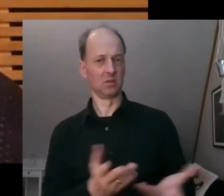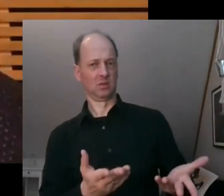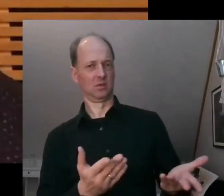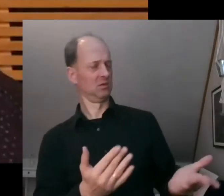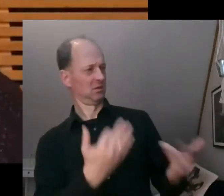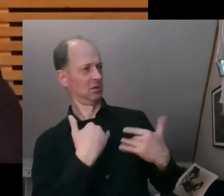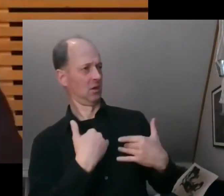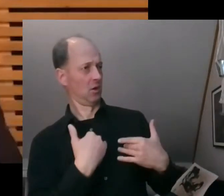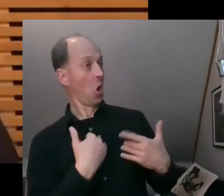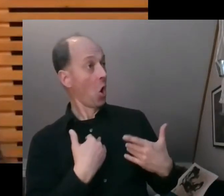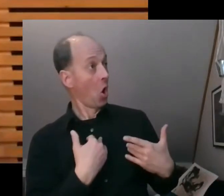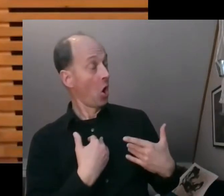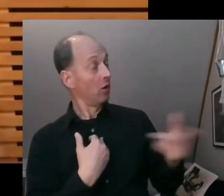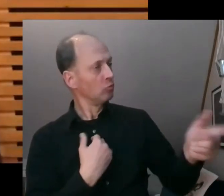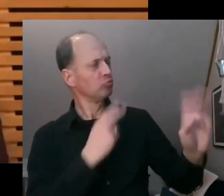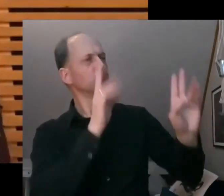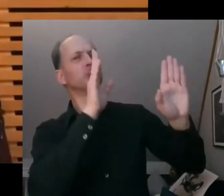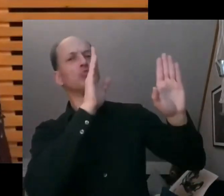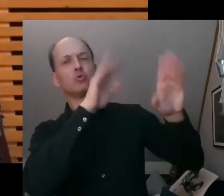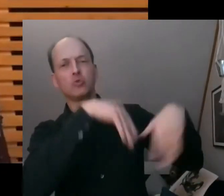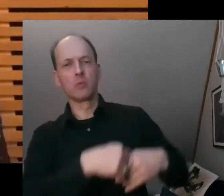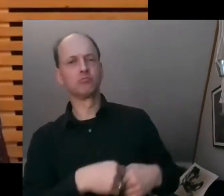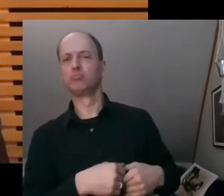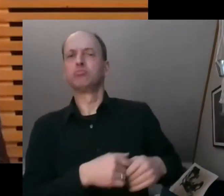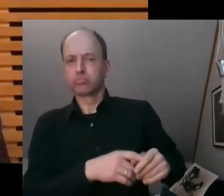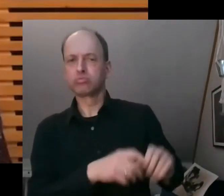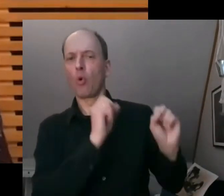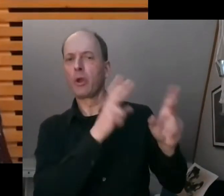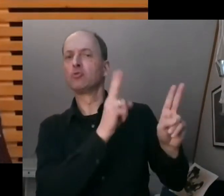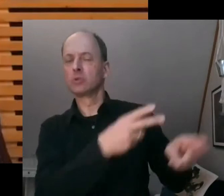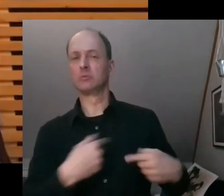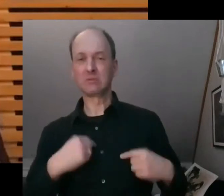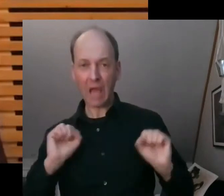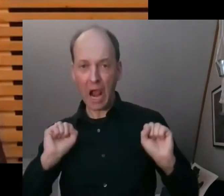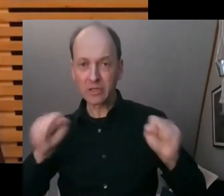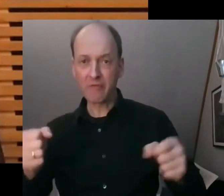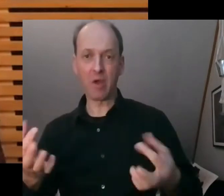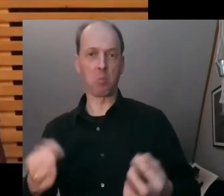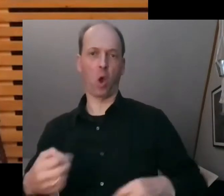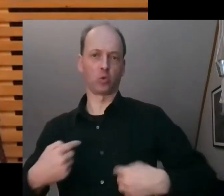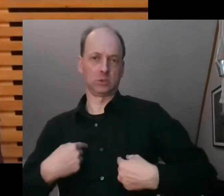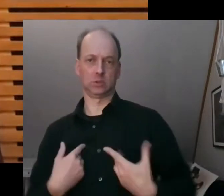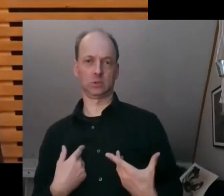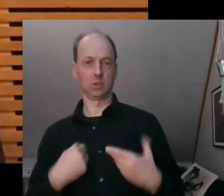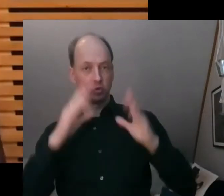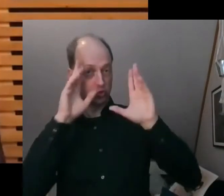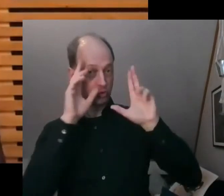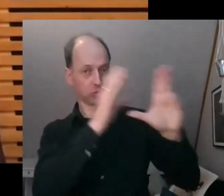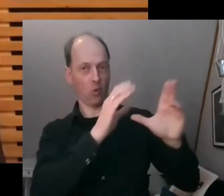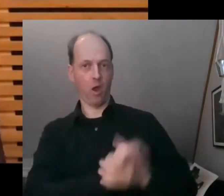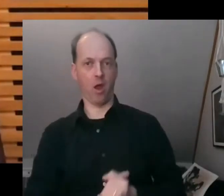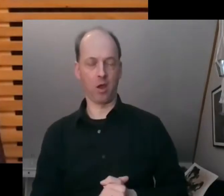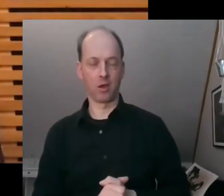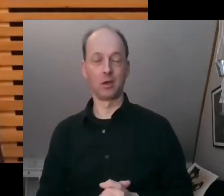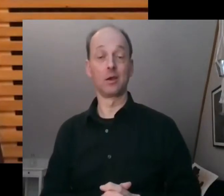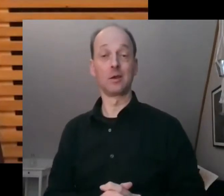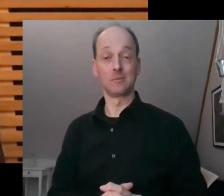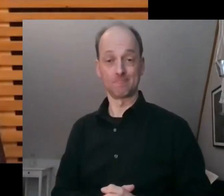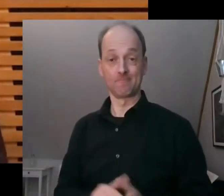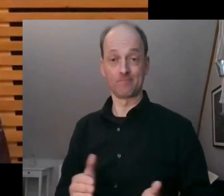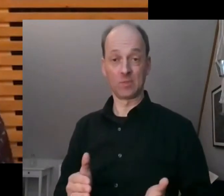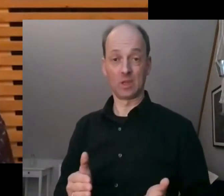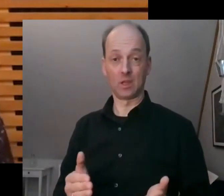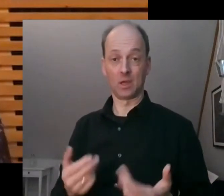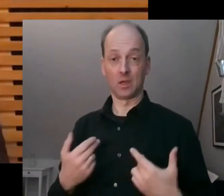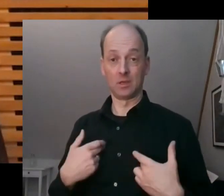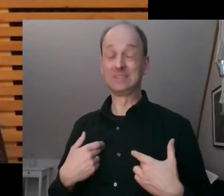perspectives and intentions. And if I hear, okay, it's not too bad, nothing needs to be done. So there is a